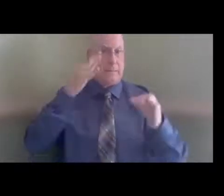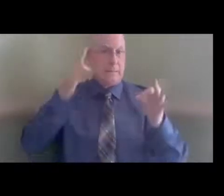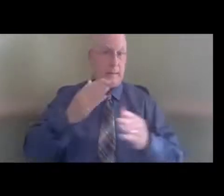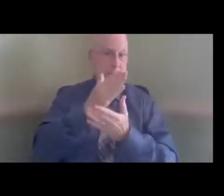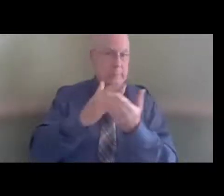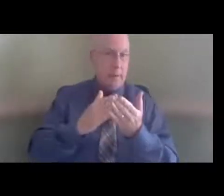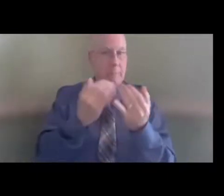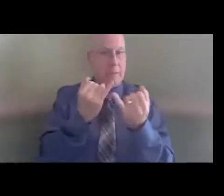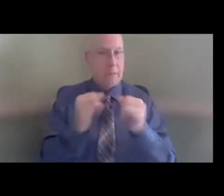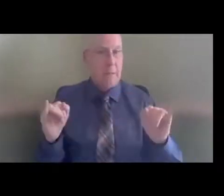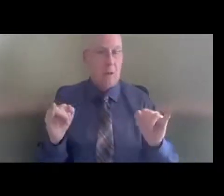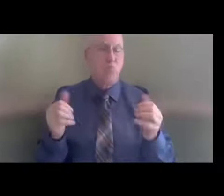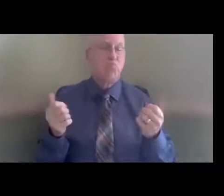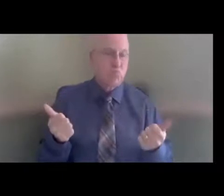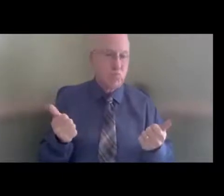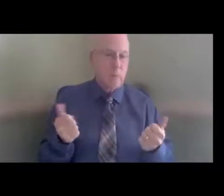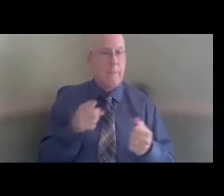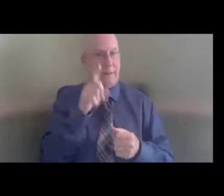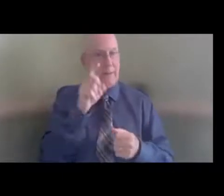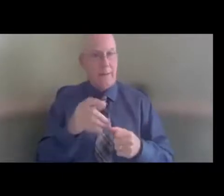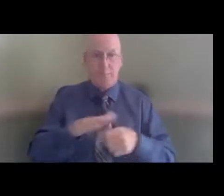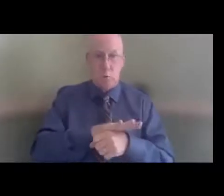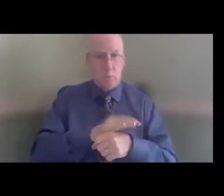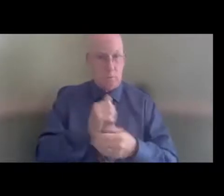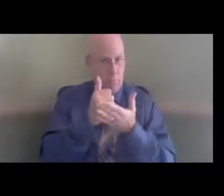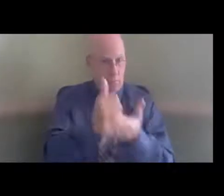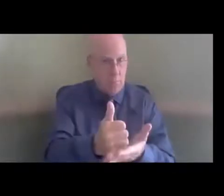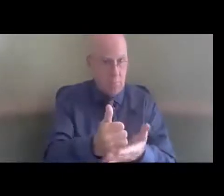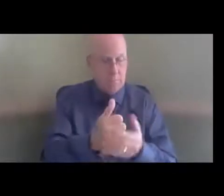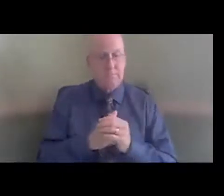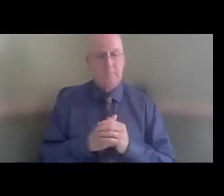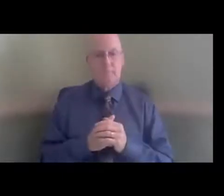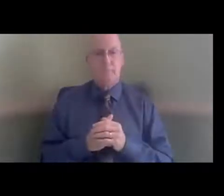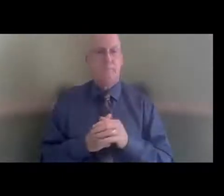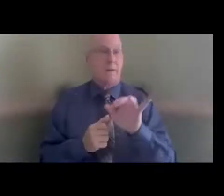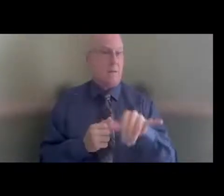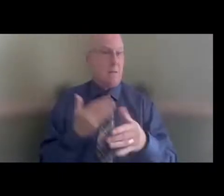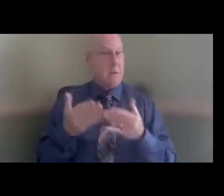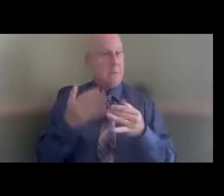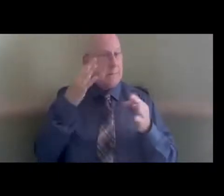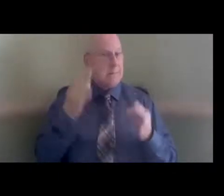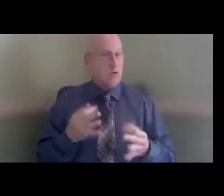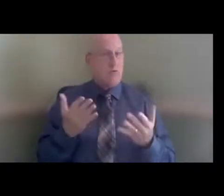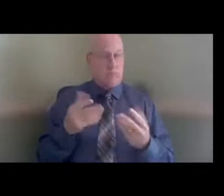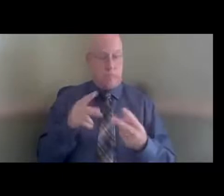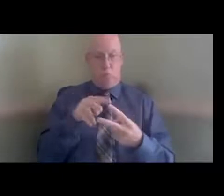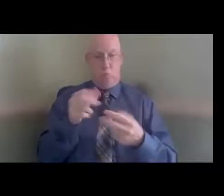decisions independently? Do they need complete assistance? That also might be the decision between one or the